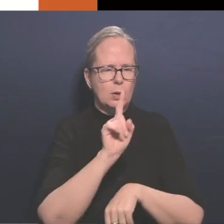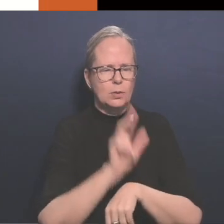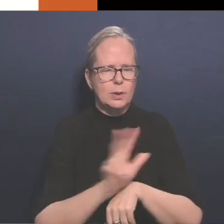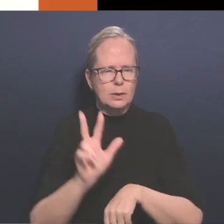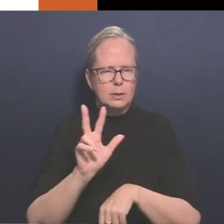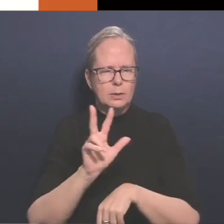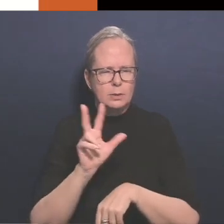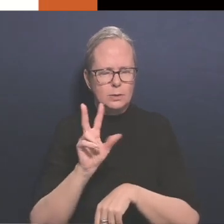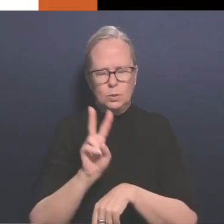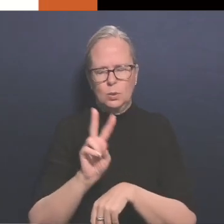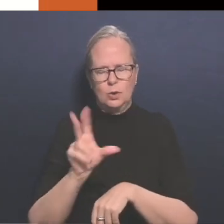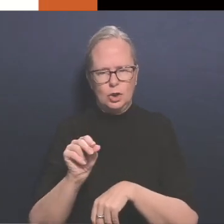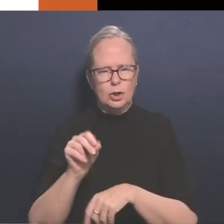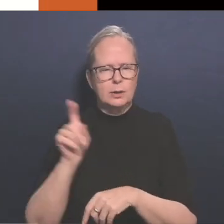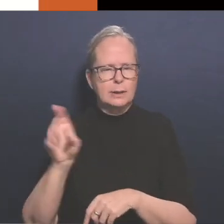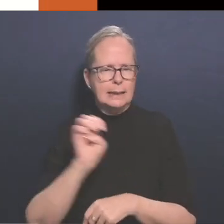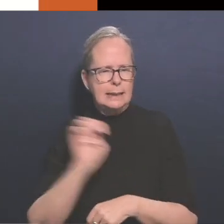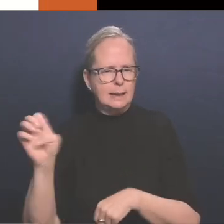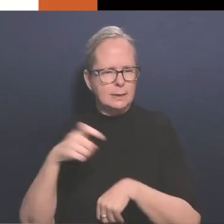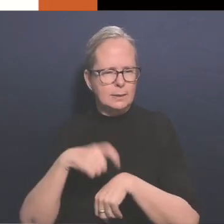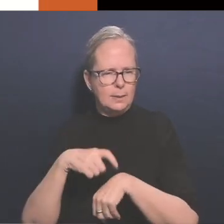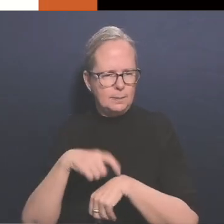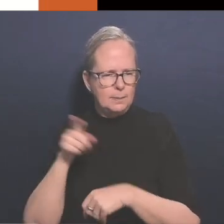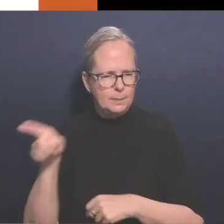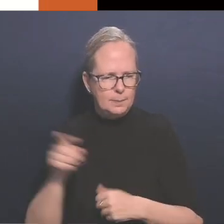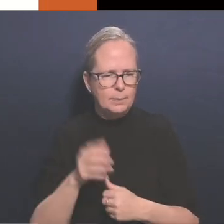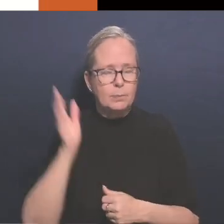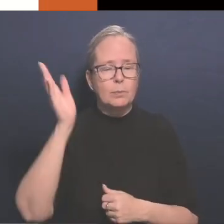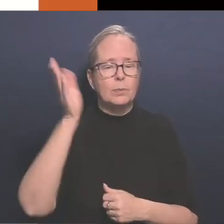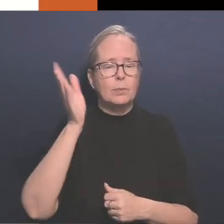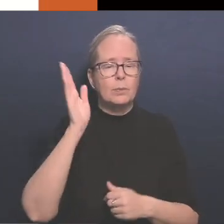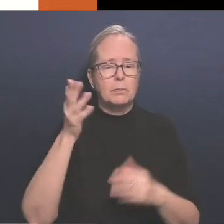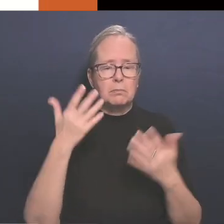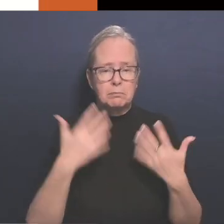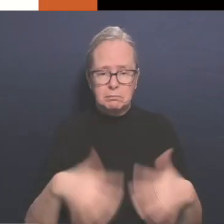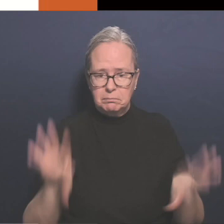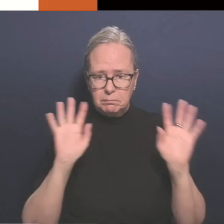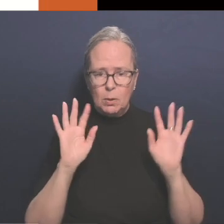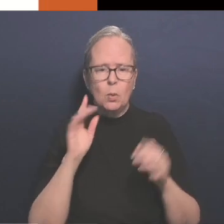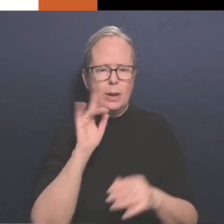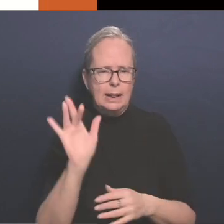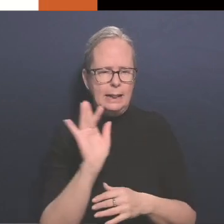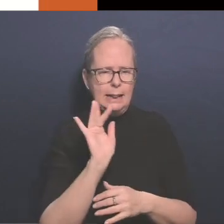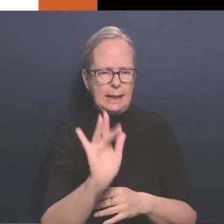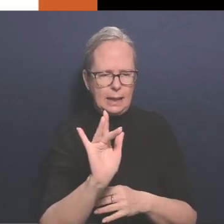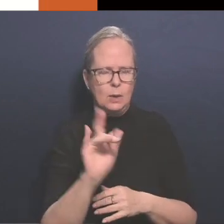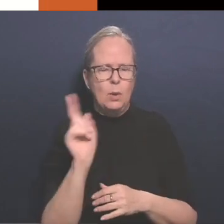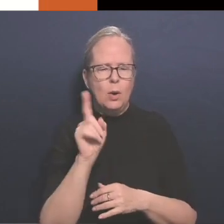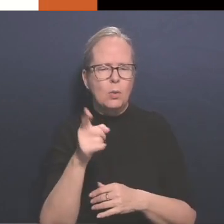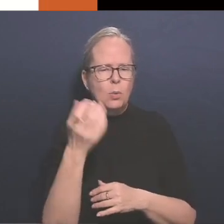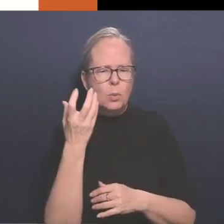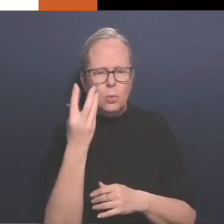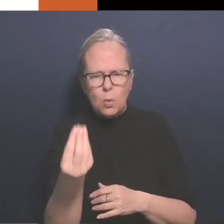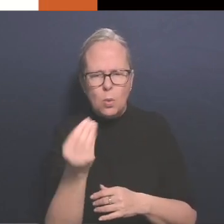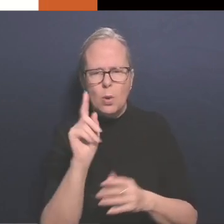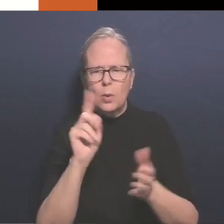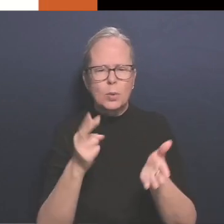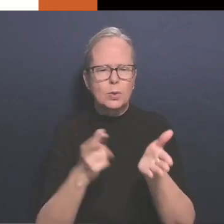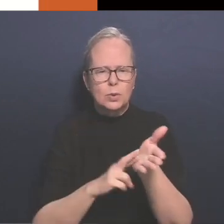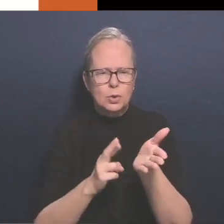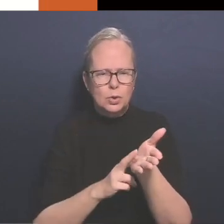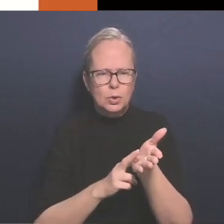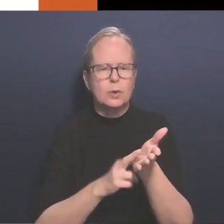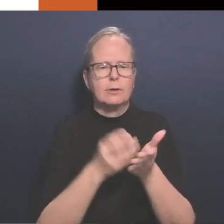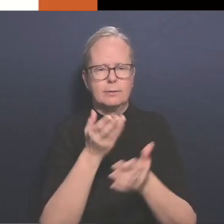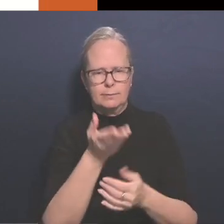certain we have that right now, but there are other related benefits. And you know, like the tool is, we keep updating